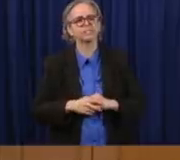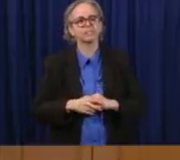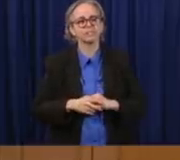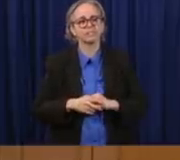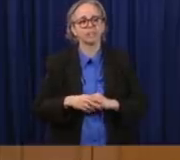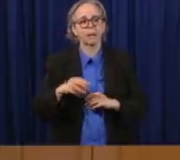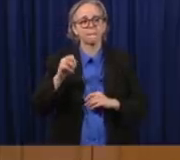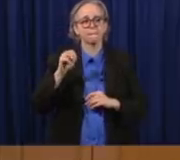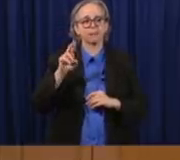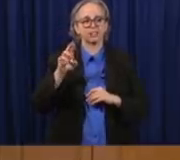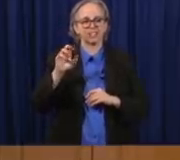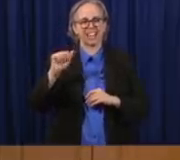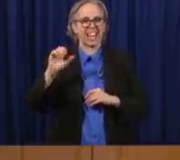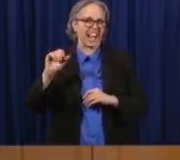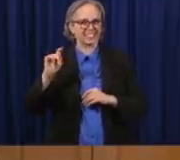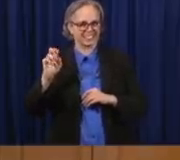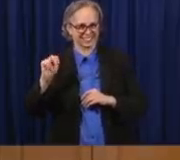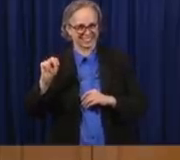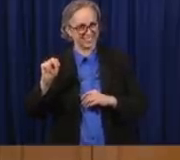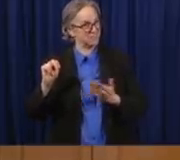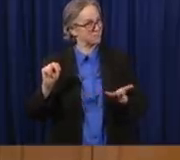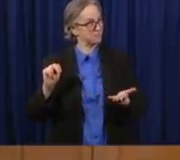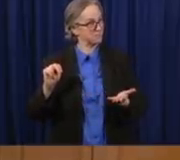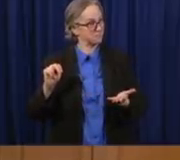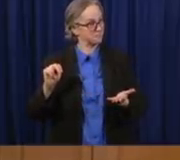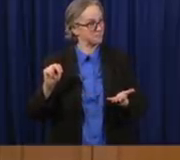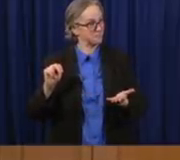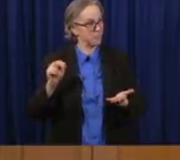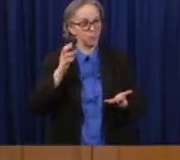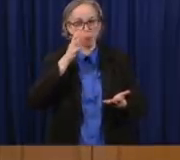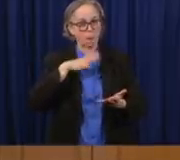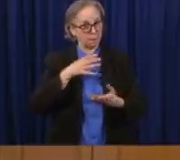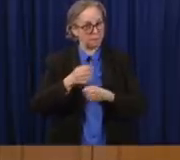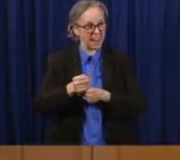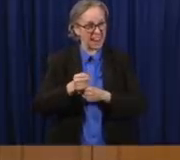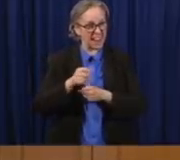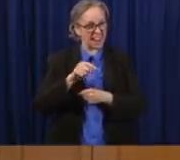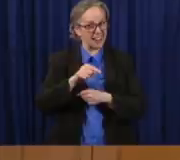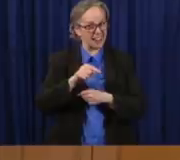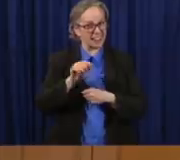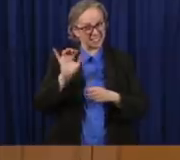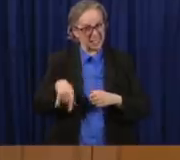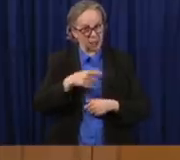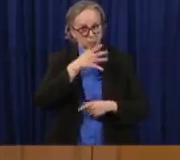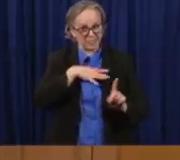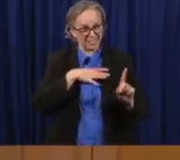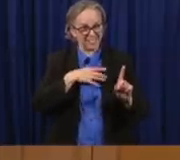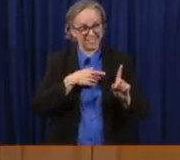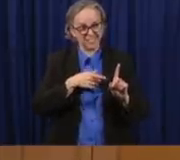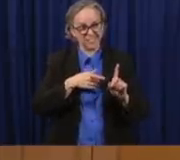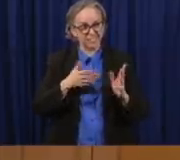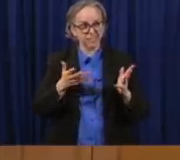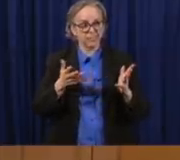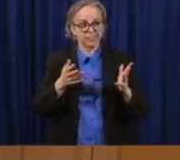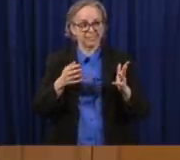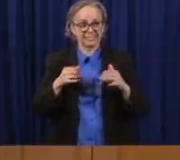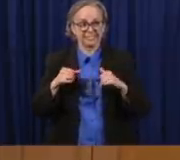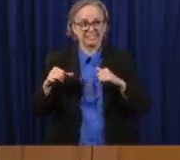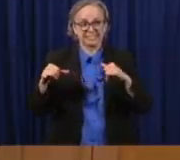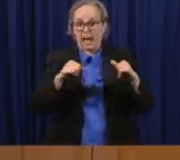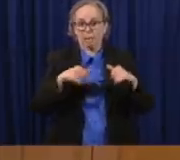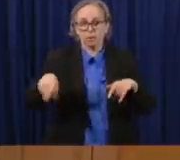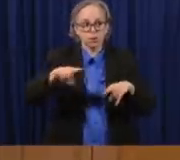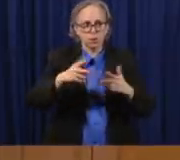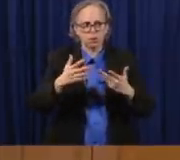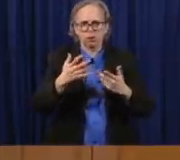know. And the woman who is making this was running out, as many of you home sewers are, of the